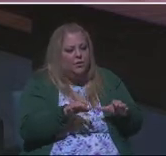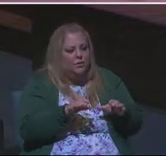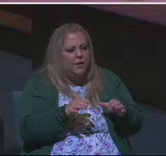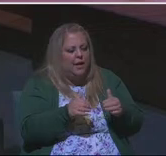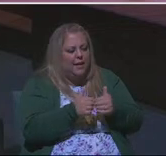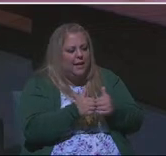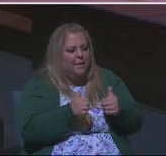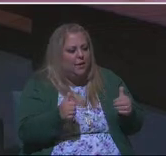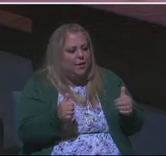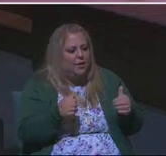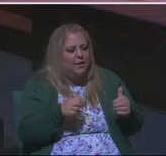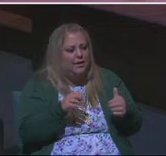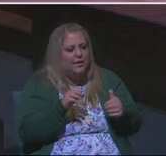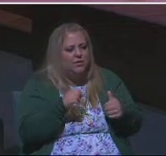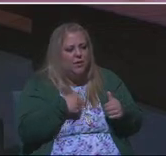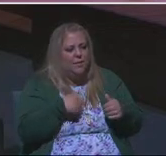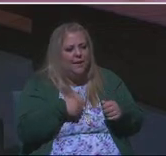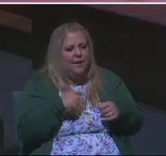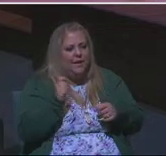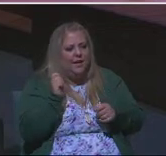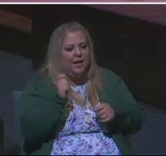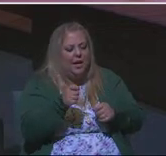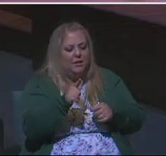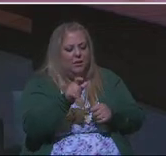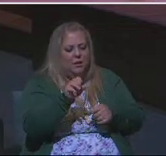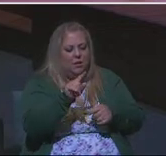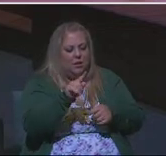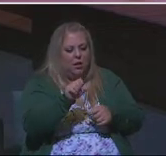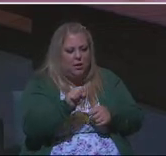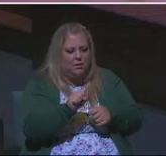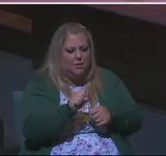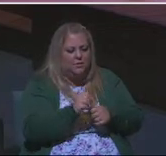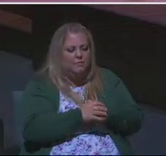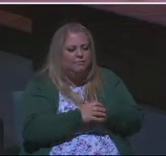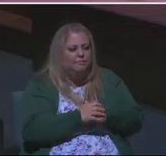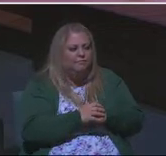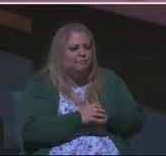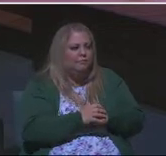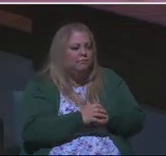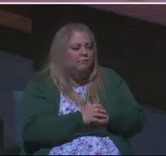raiment and cast lots. And if you will,